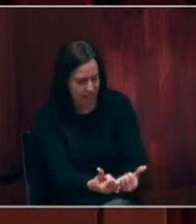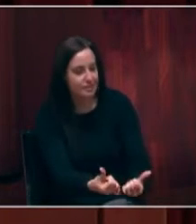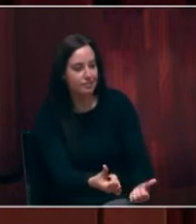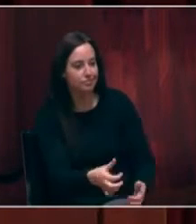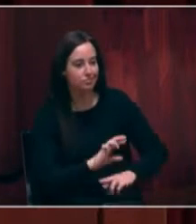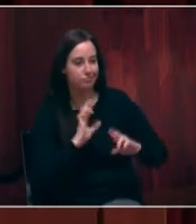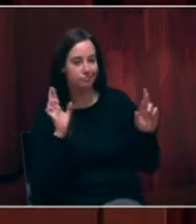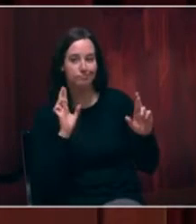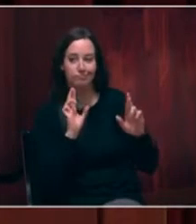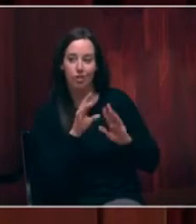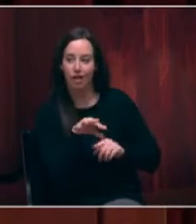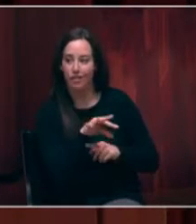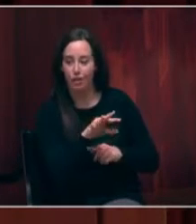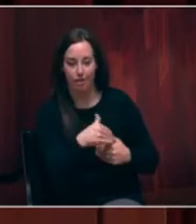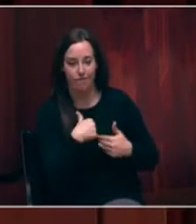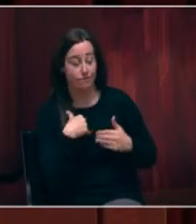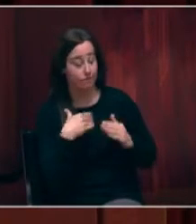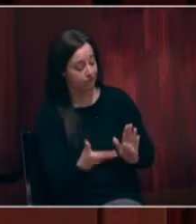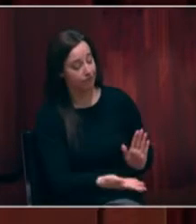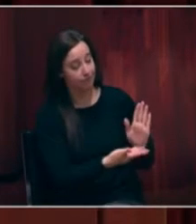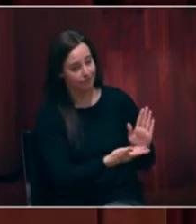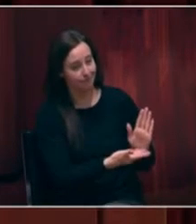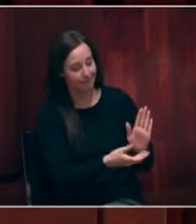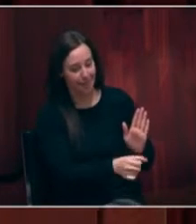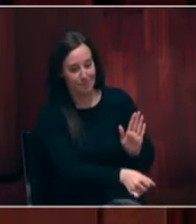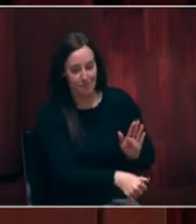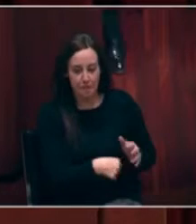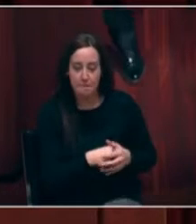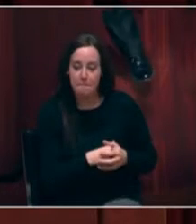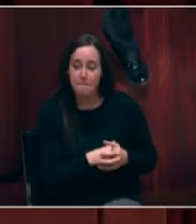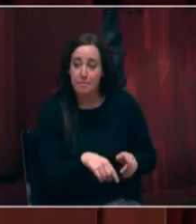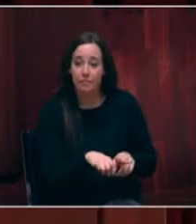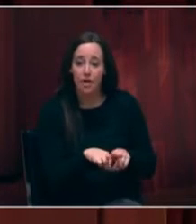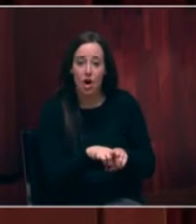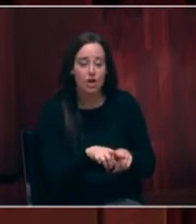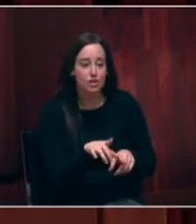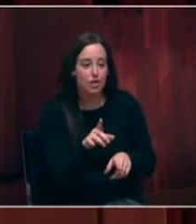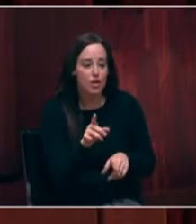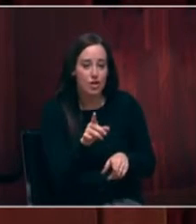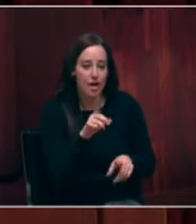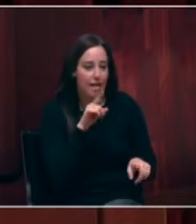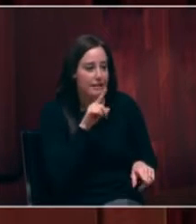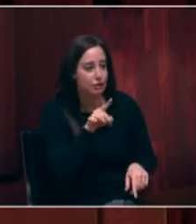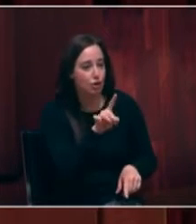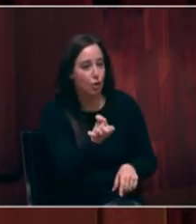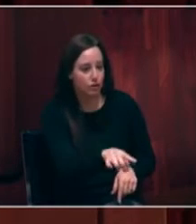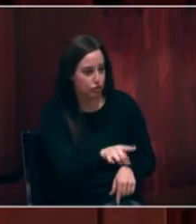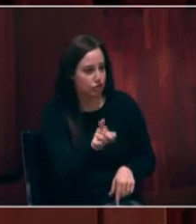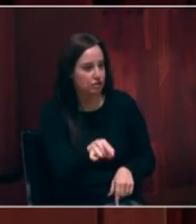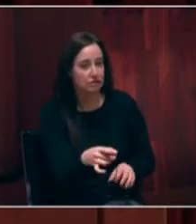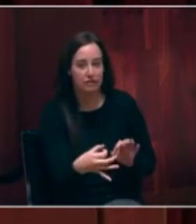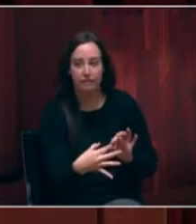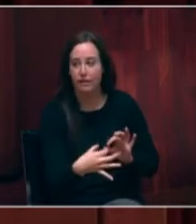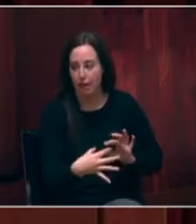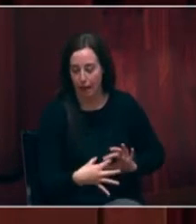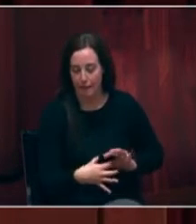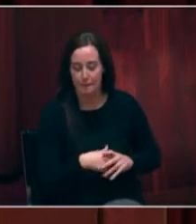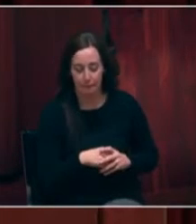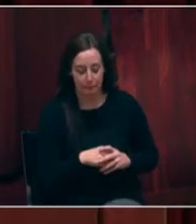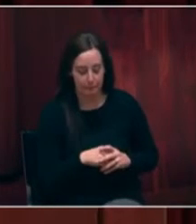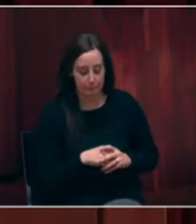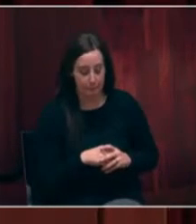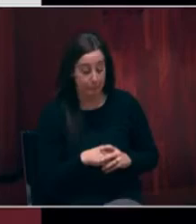and you can just point them back to that, as well as get your questions and feedback on both of these topics.